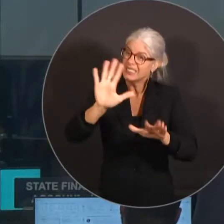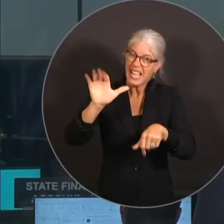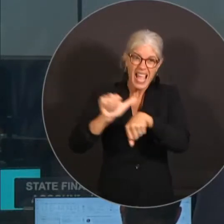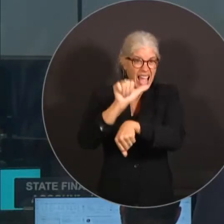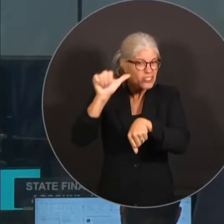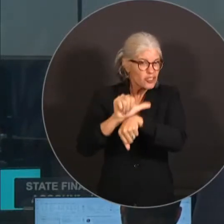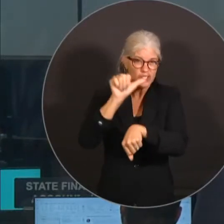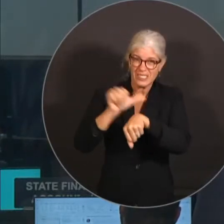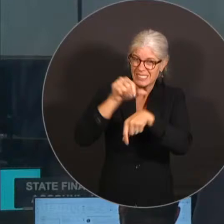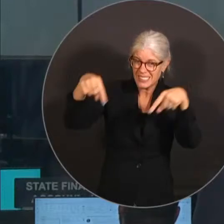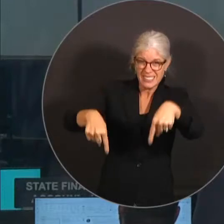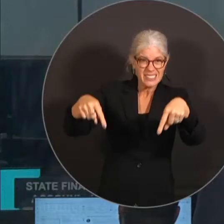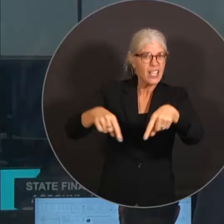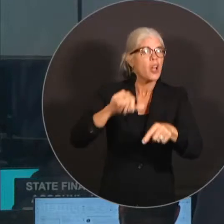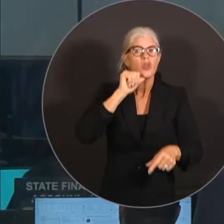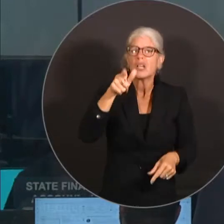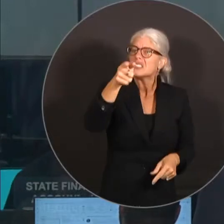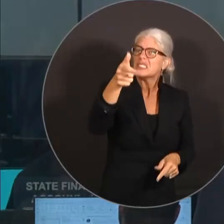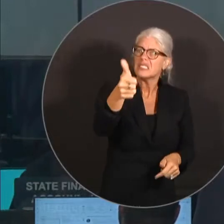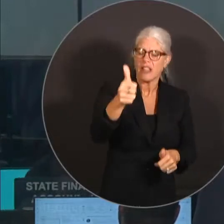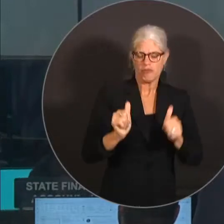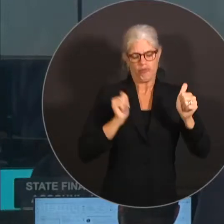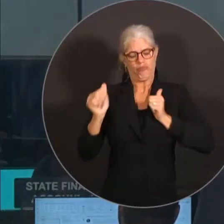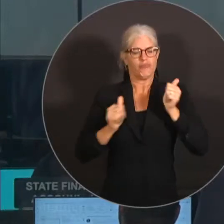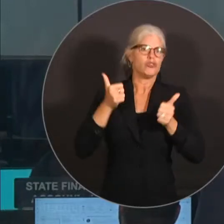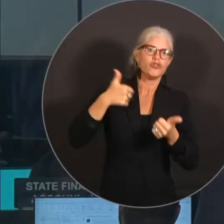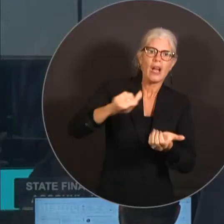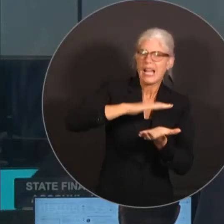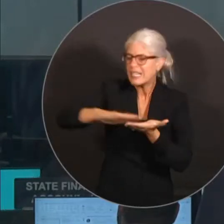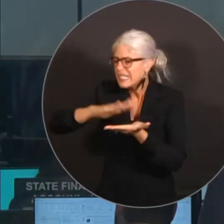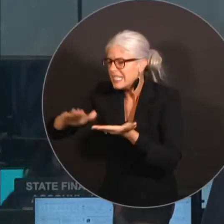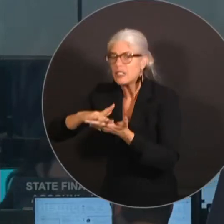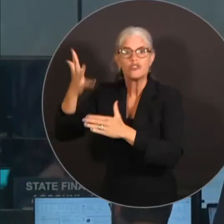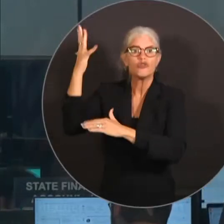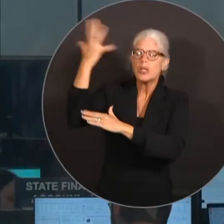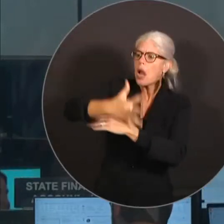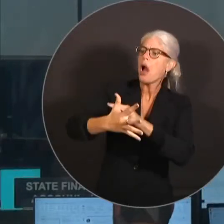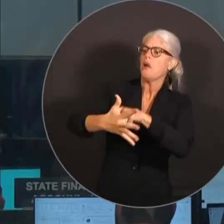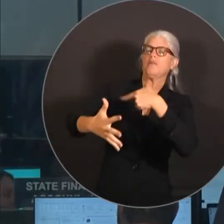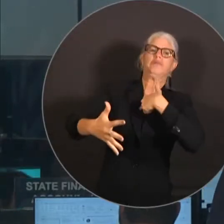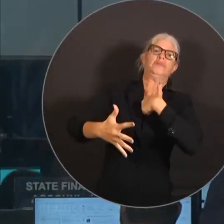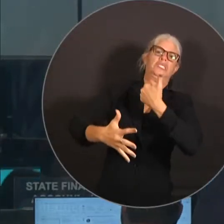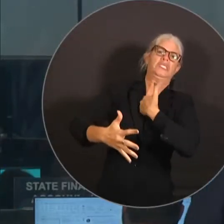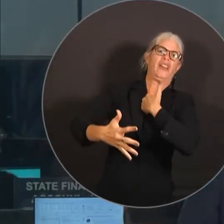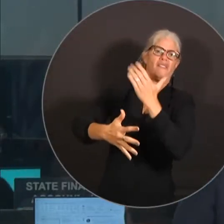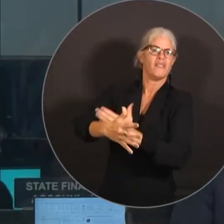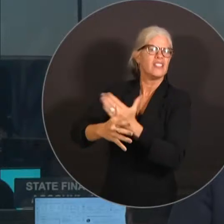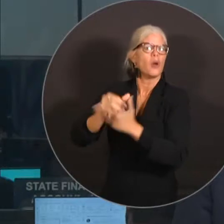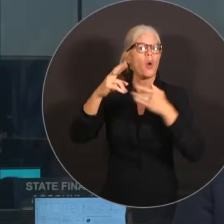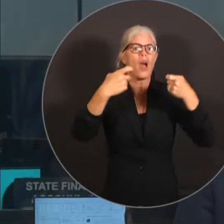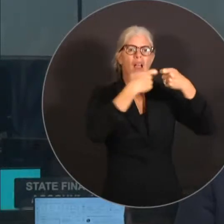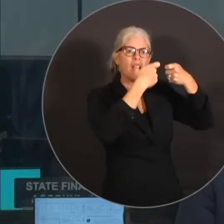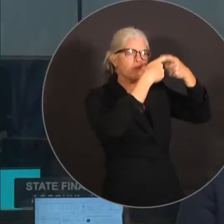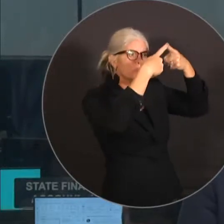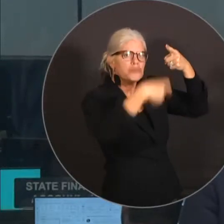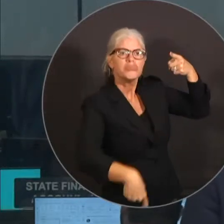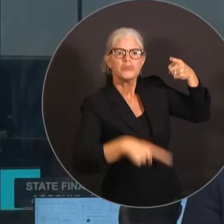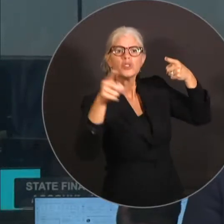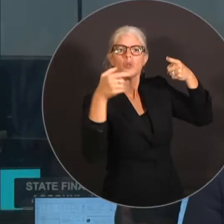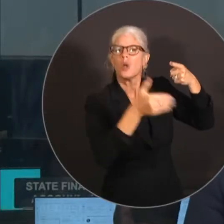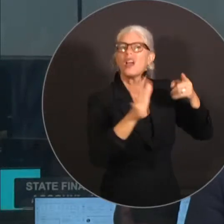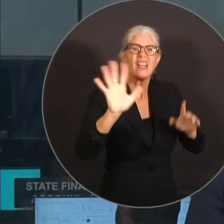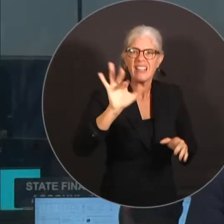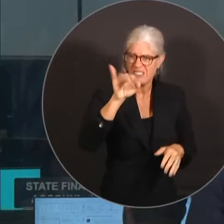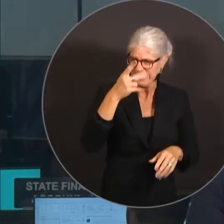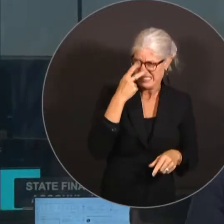attempt to clean up the debris by yourself, especially fallen trees or power lines. If you see a dangerous condition, please report them to your local authorities